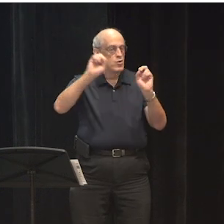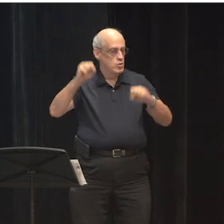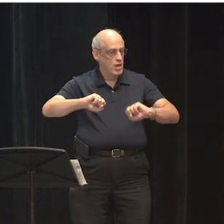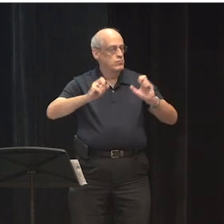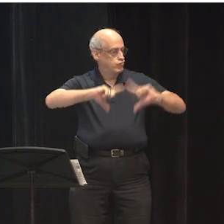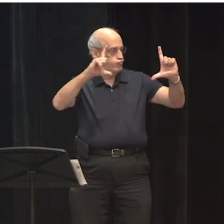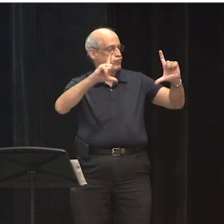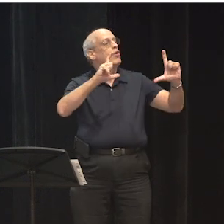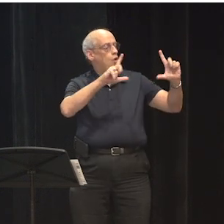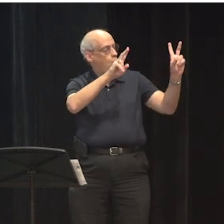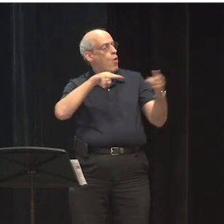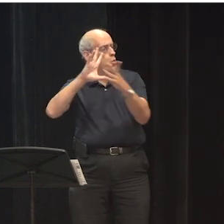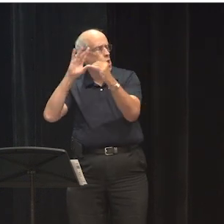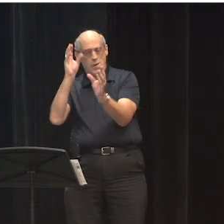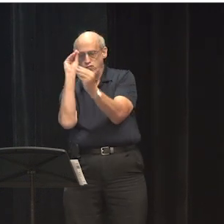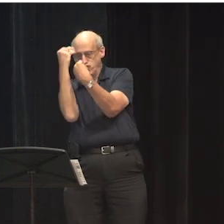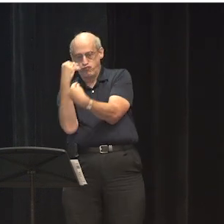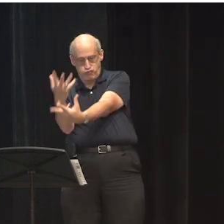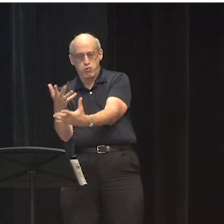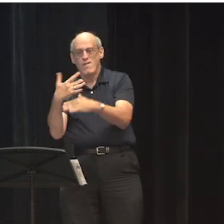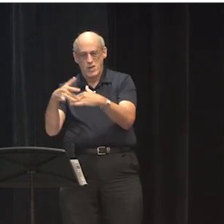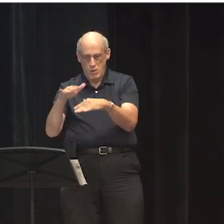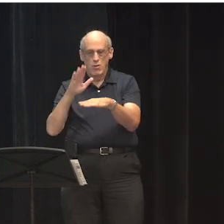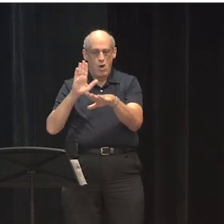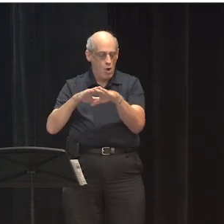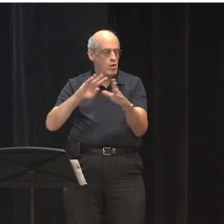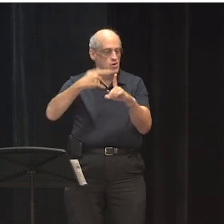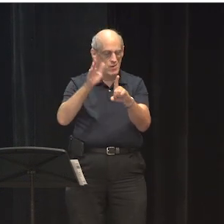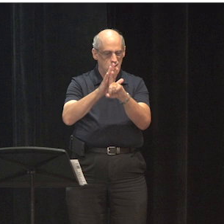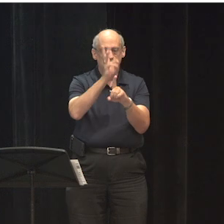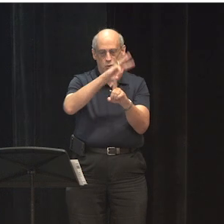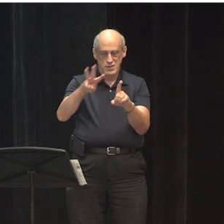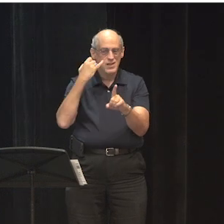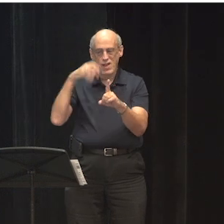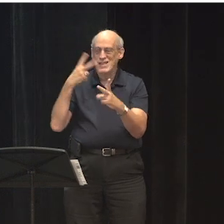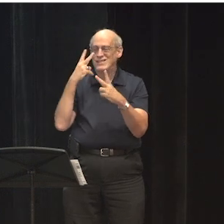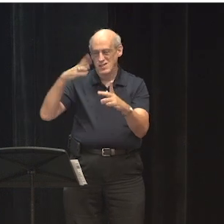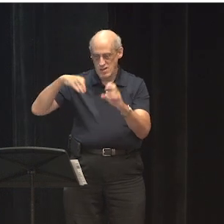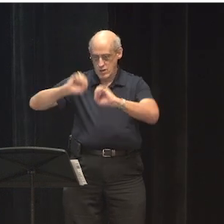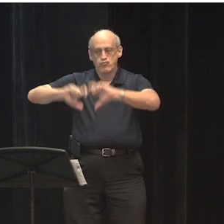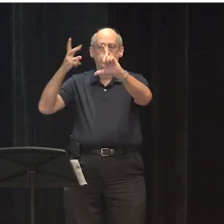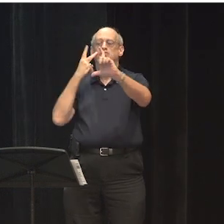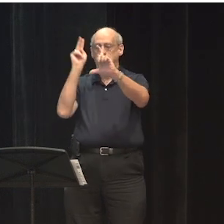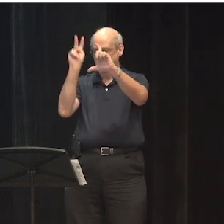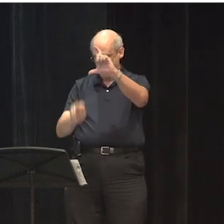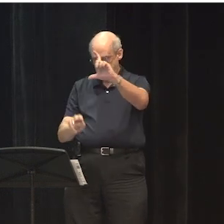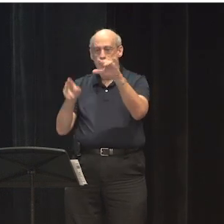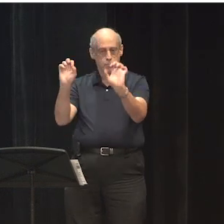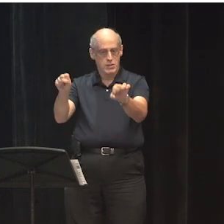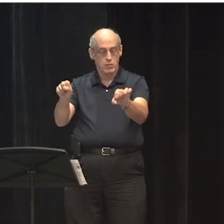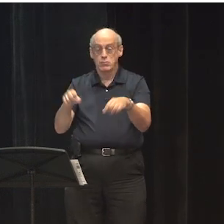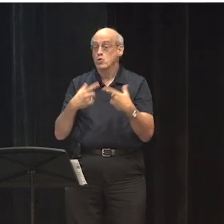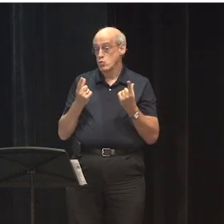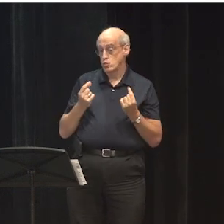comment. Again, it's available on the project website if you've not looked at that yet.